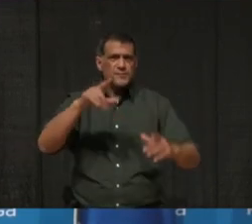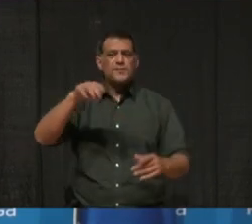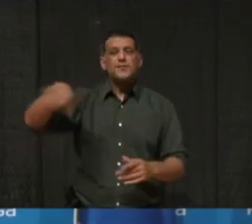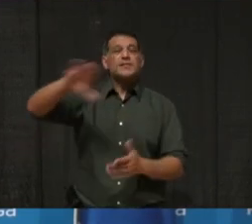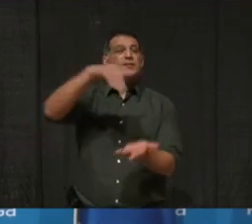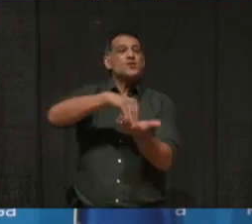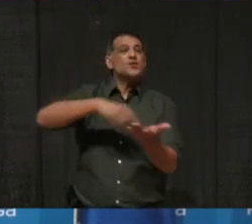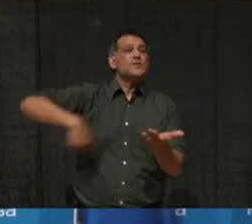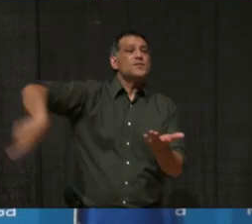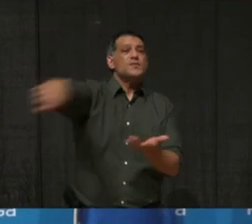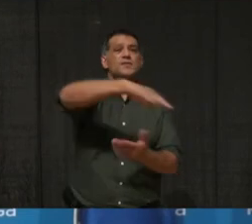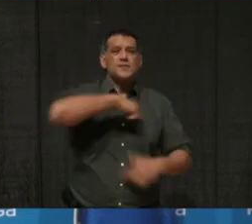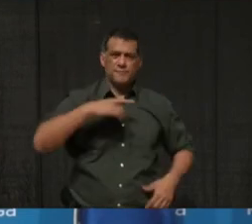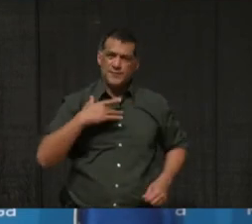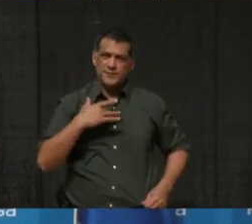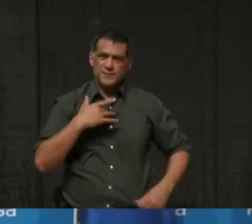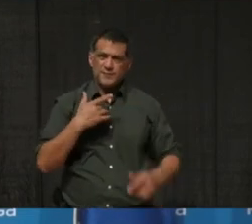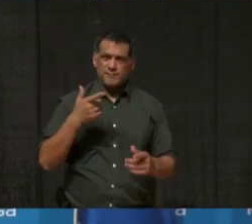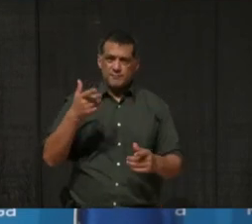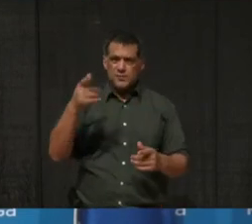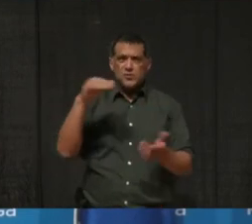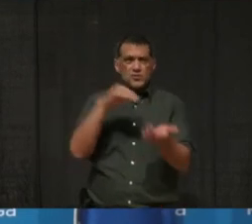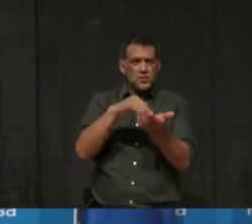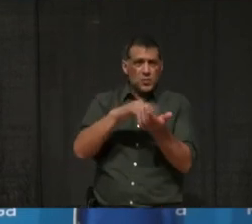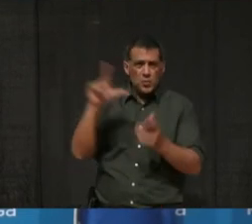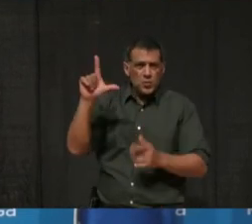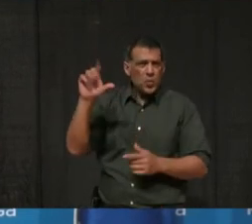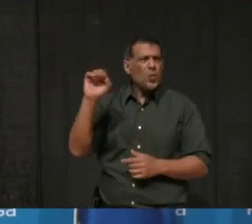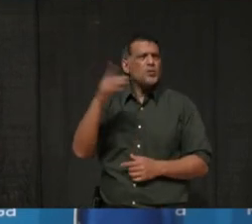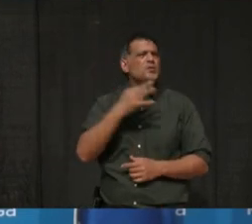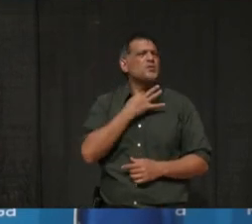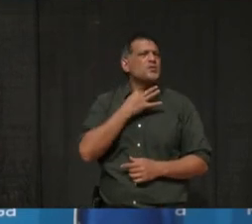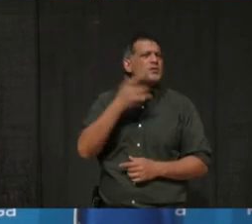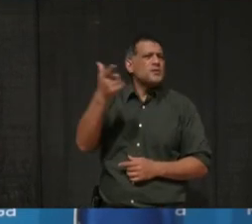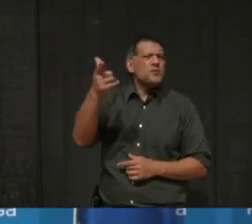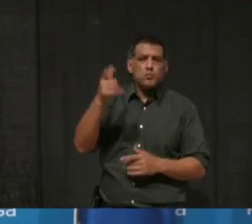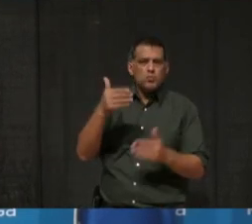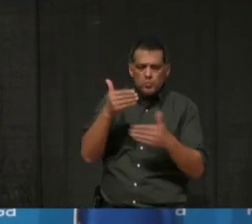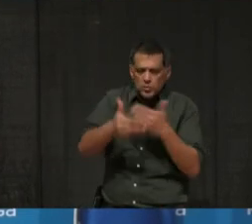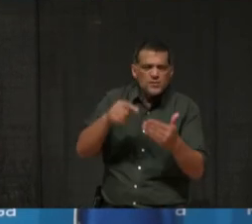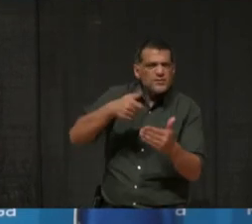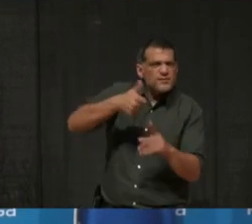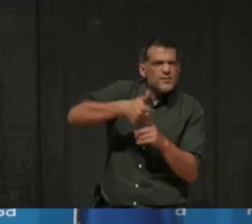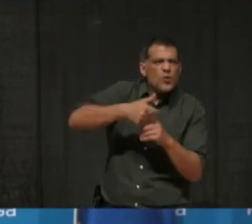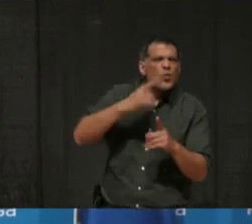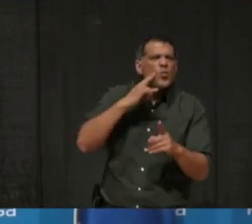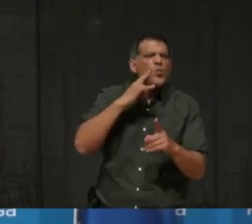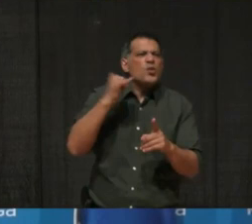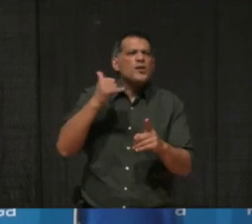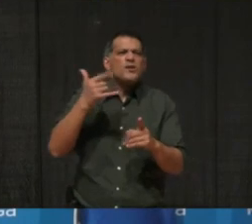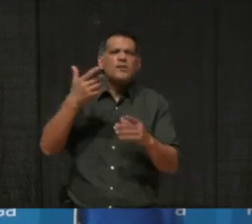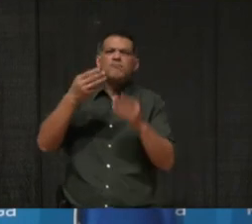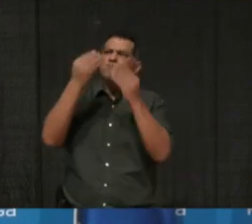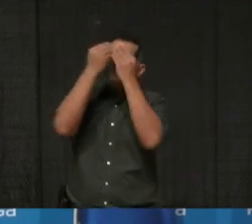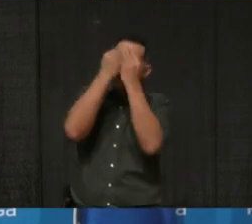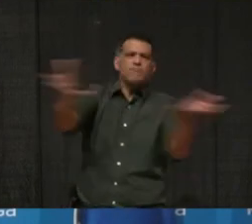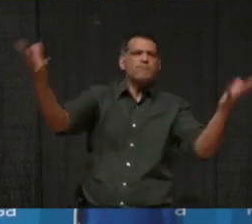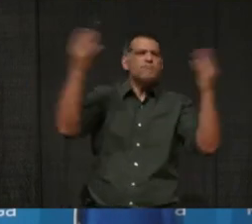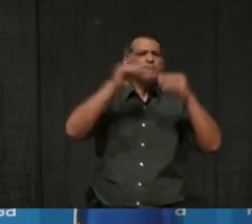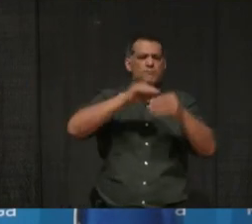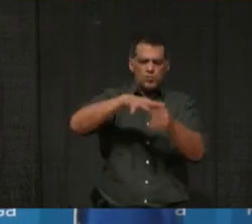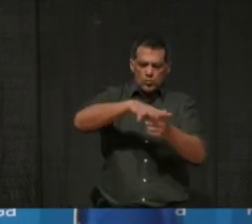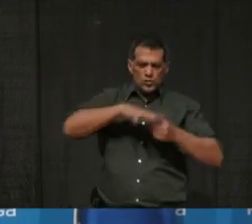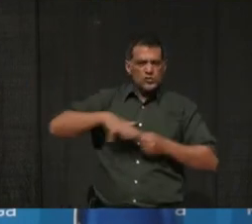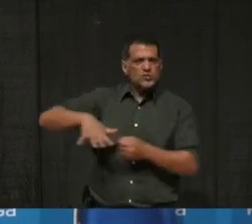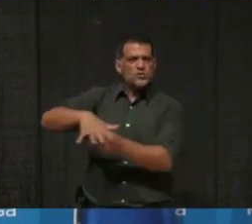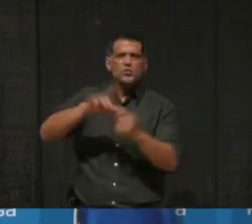Lowe, what the process has been for kind of citing the potential locations and basically what the